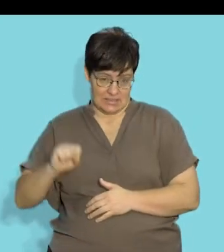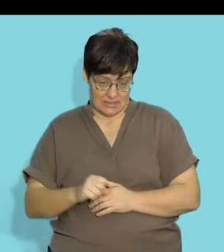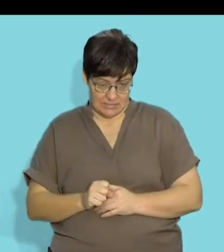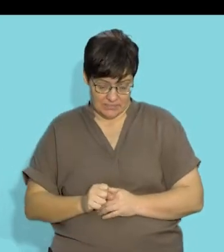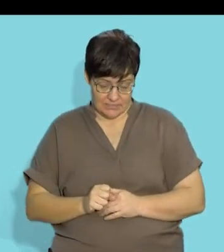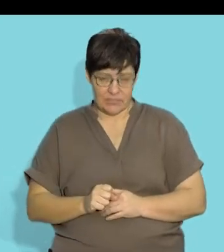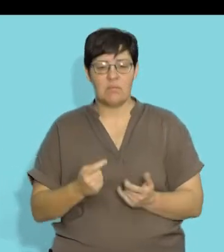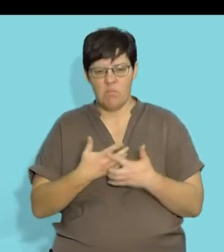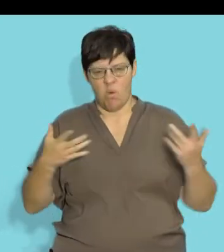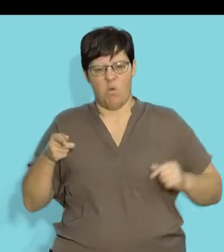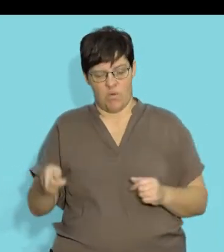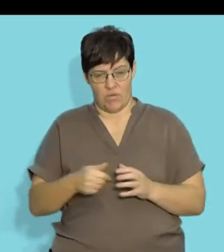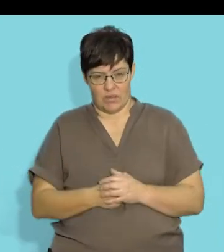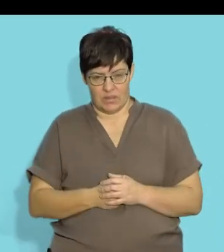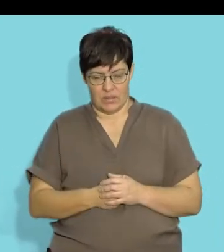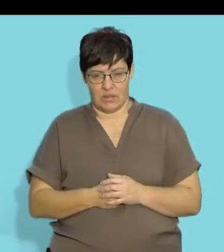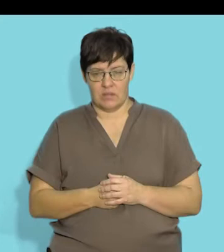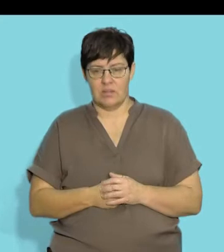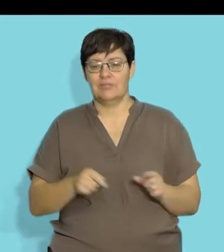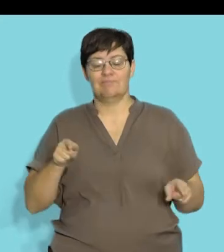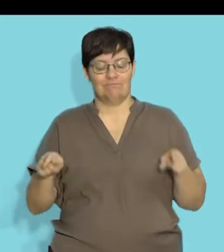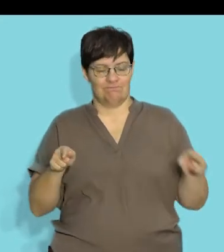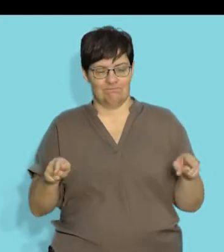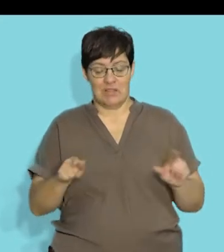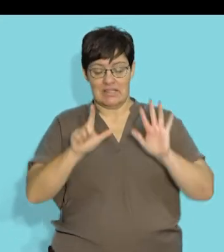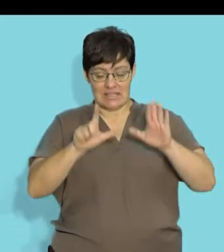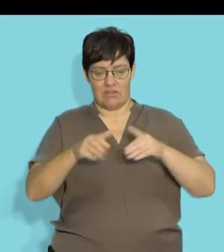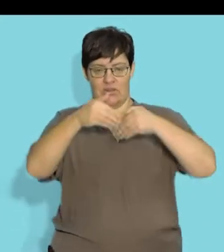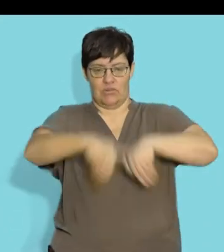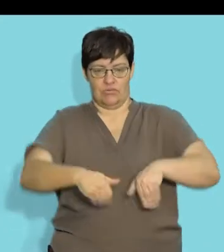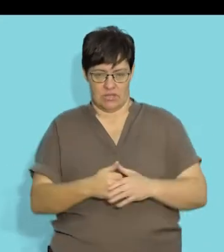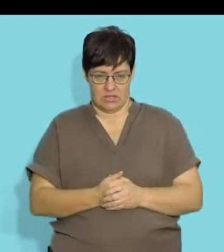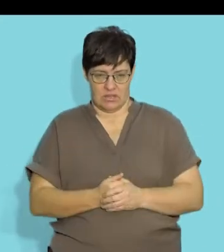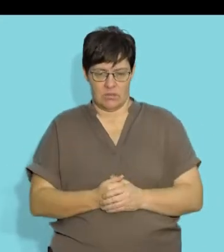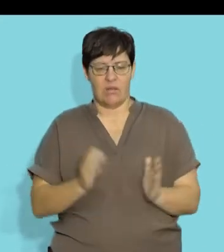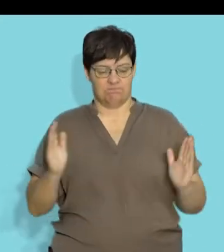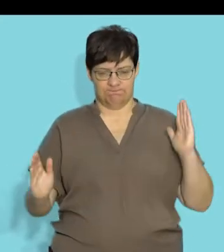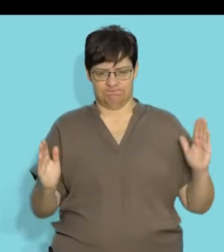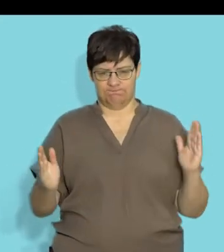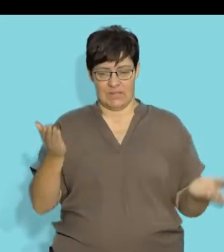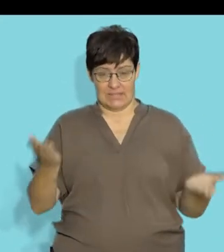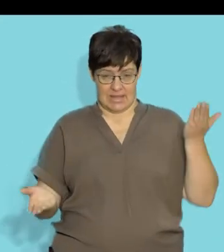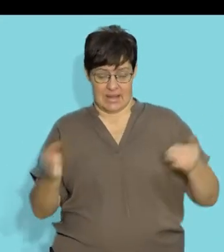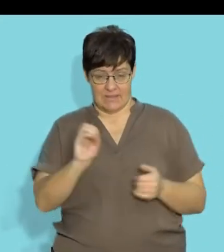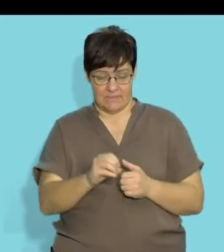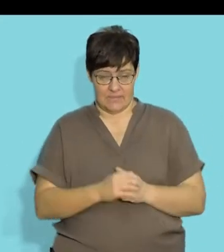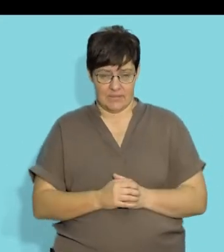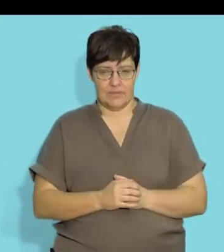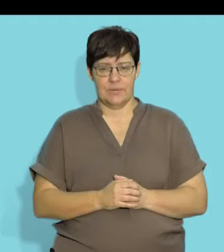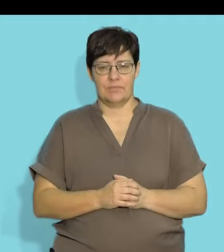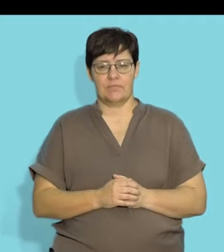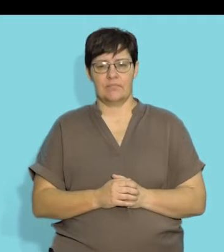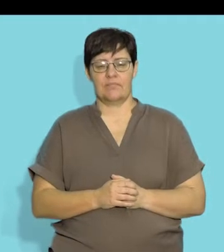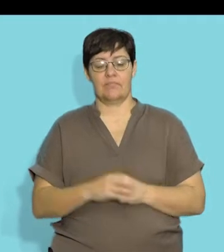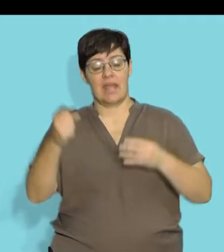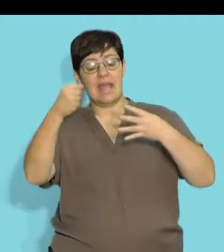stronger base. Okay, it's more basic. So while 7 is neutral. So that's our pH scale, right?